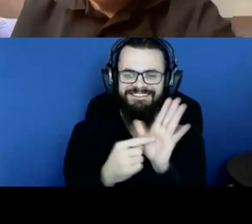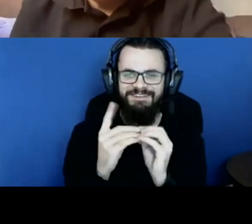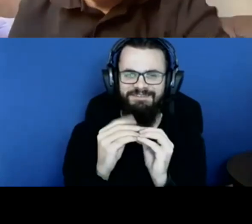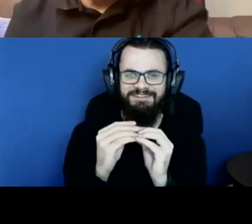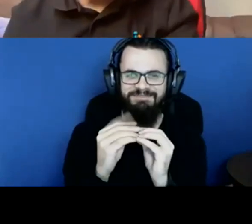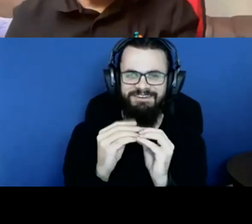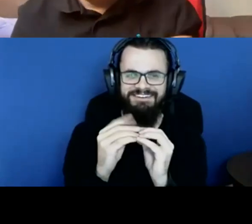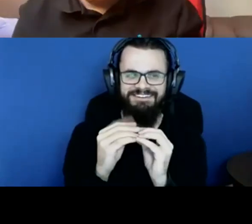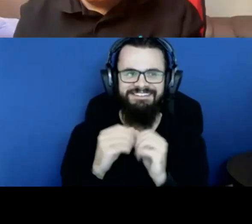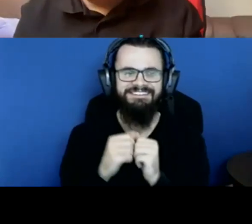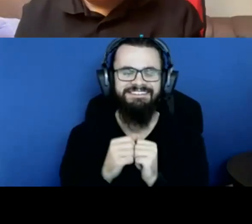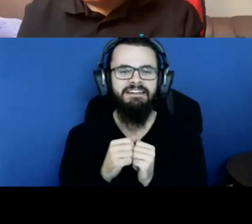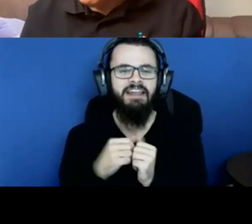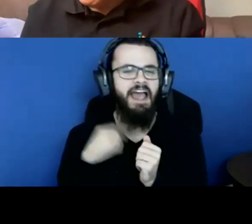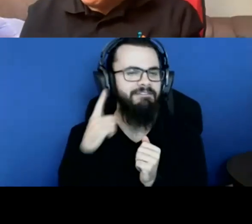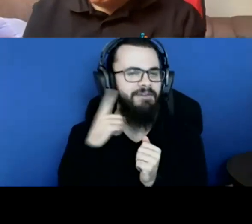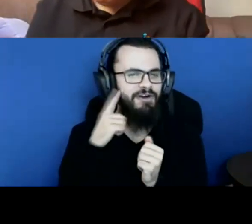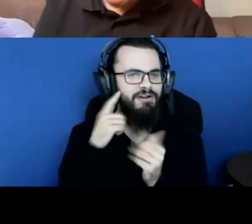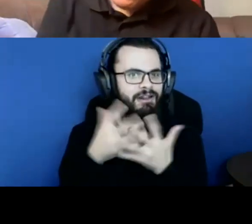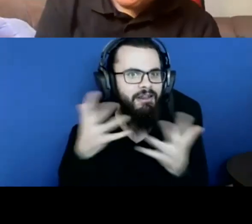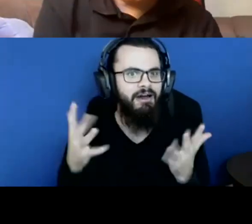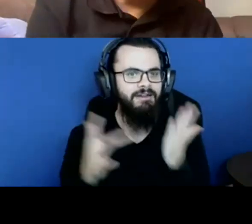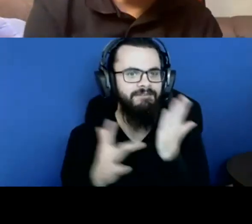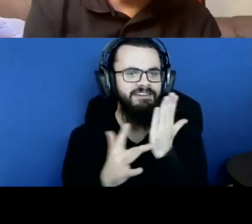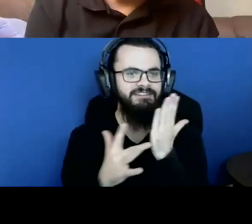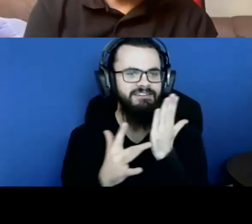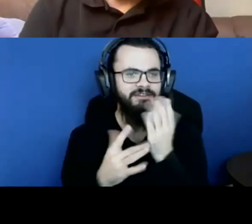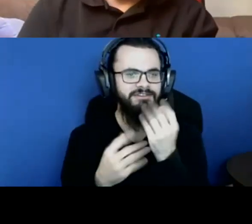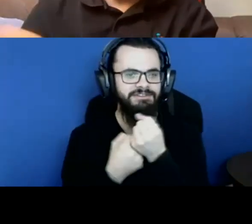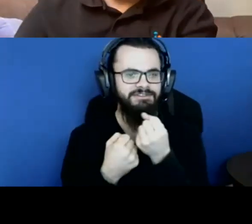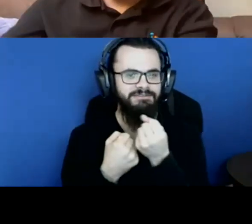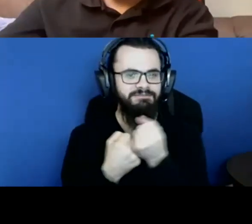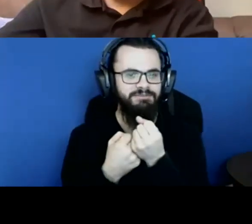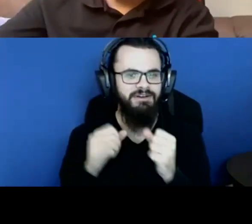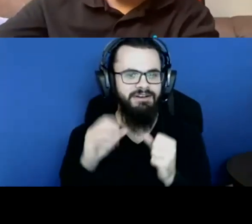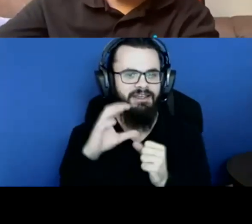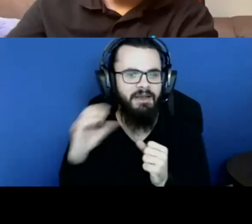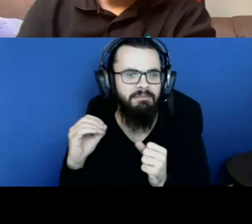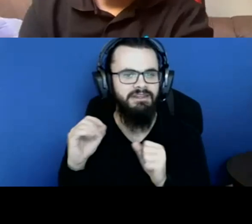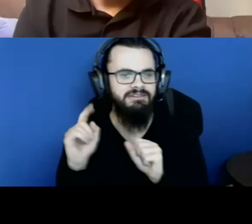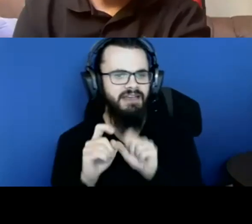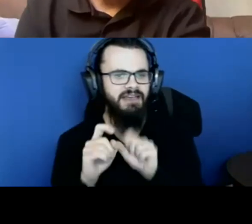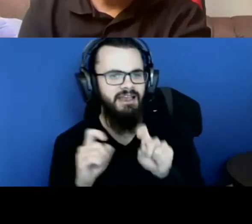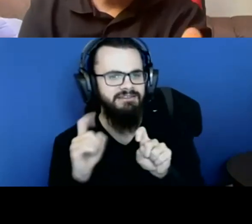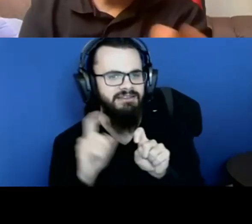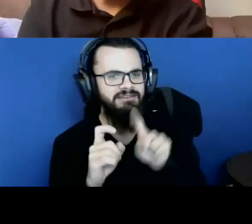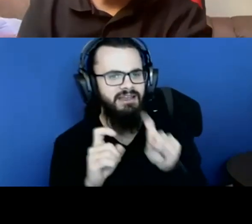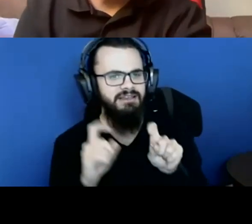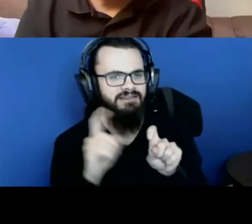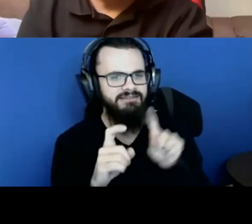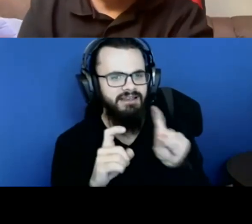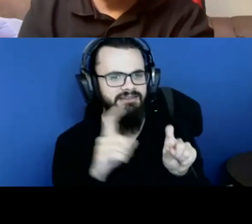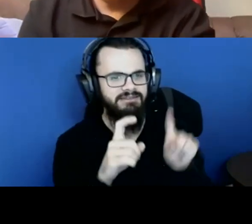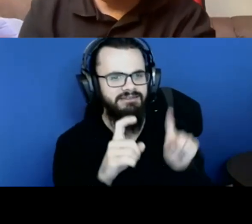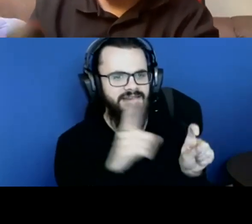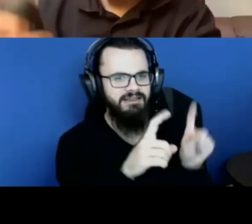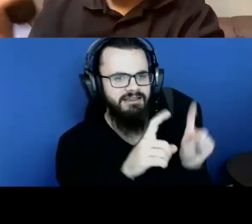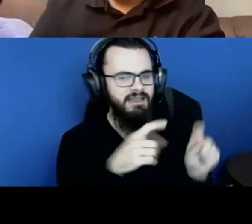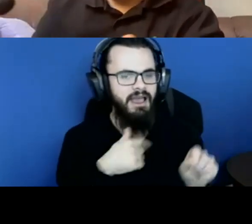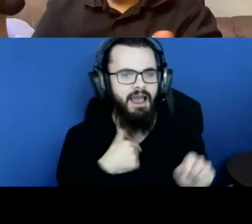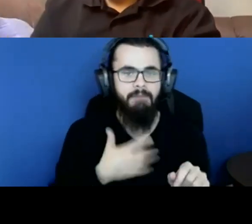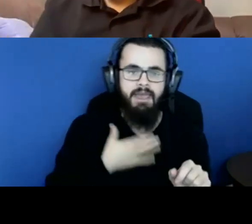technology support companies asking this question, and I'm proud, I'm happy to be able to help them with